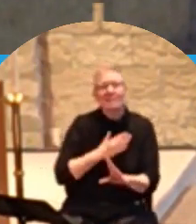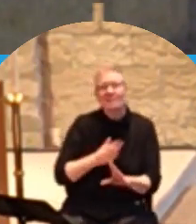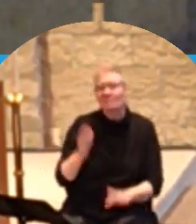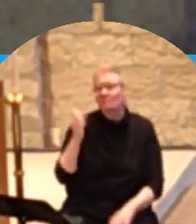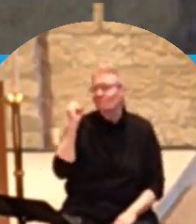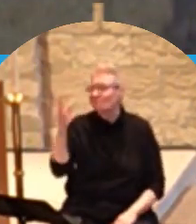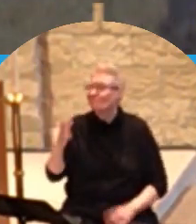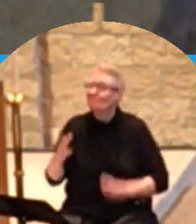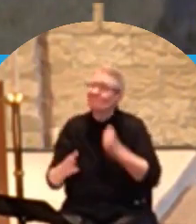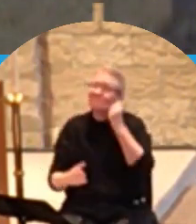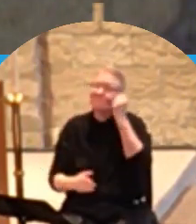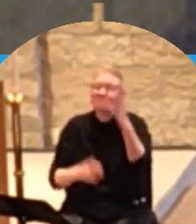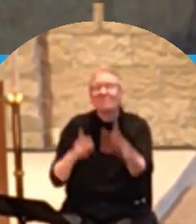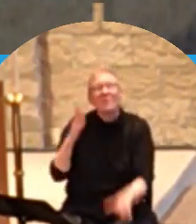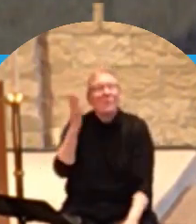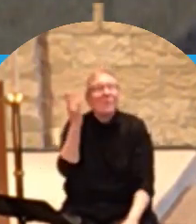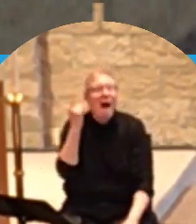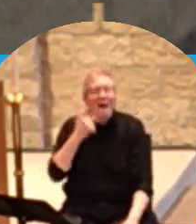because I'm happy.